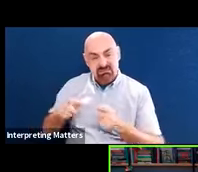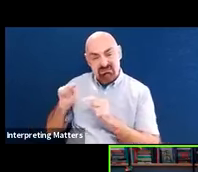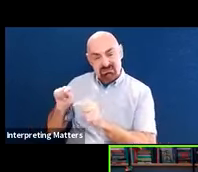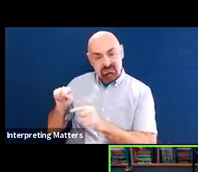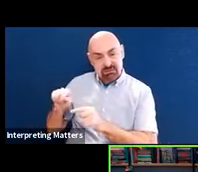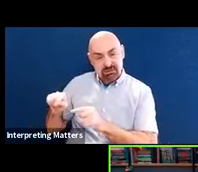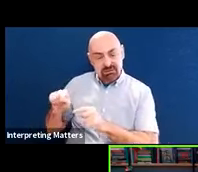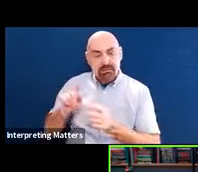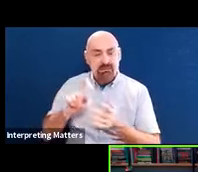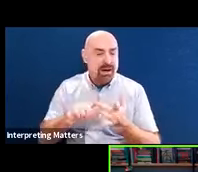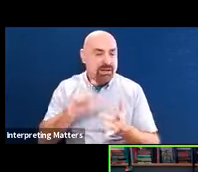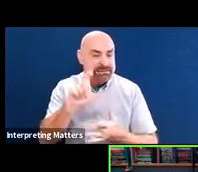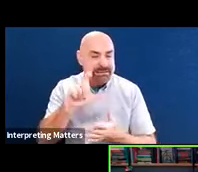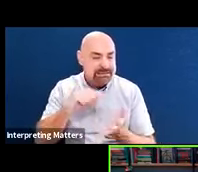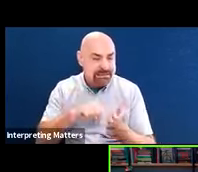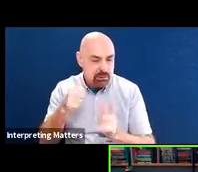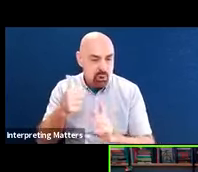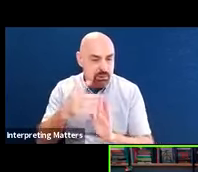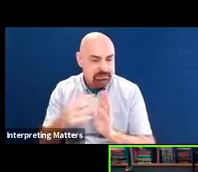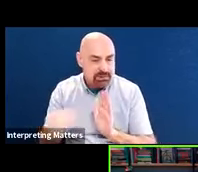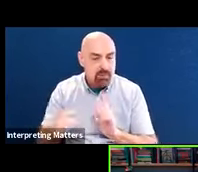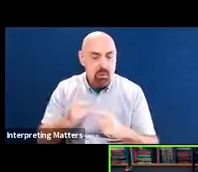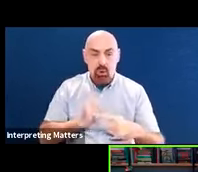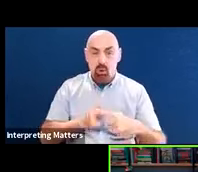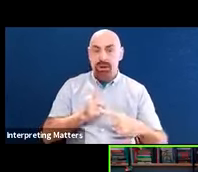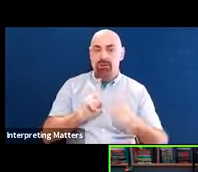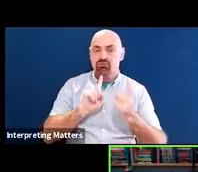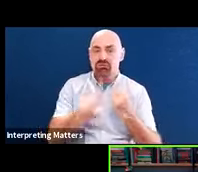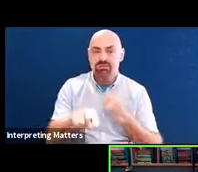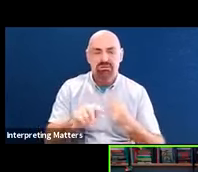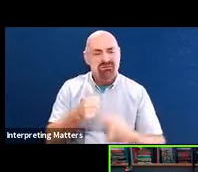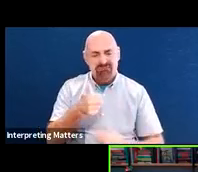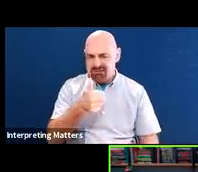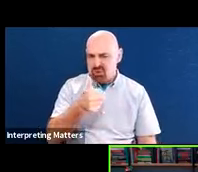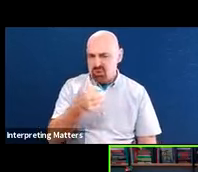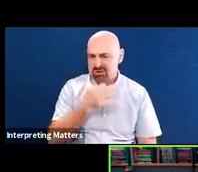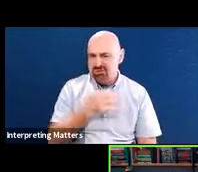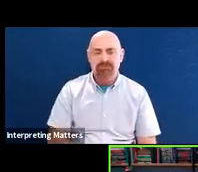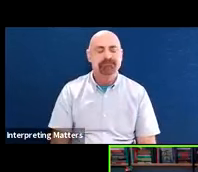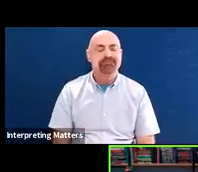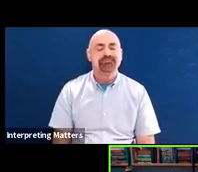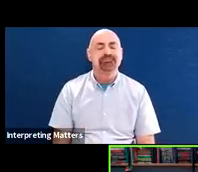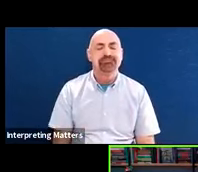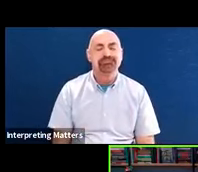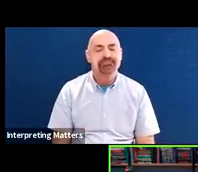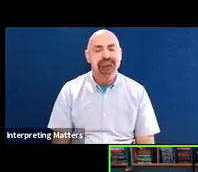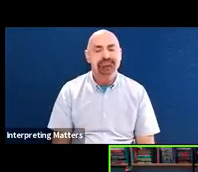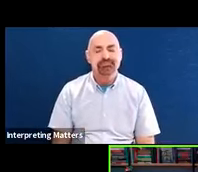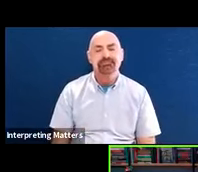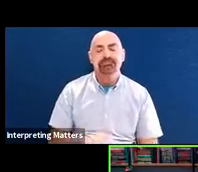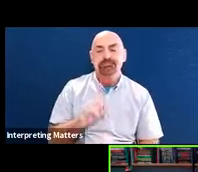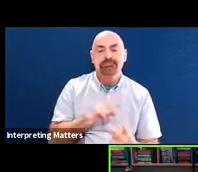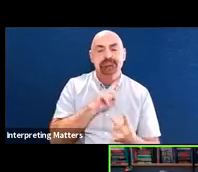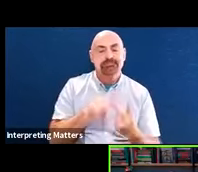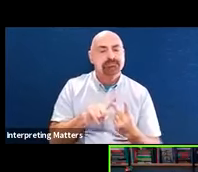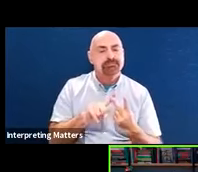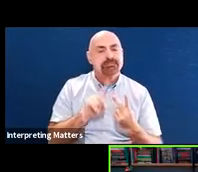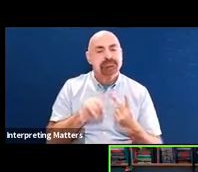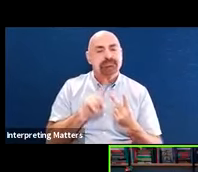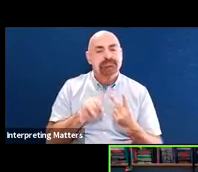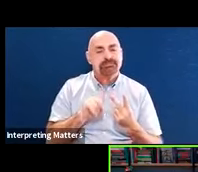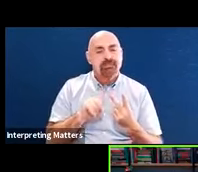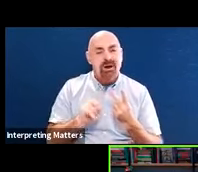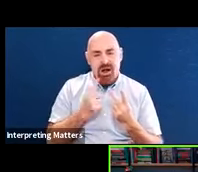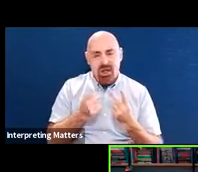for ICT. So, you know, just a quick response to that really excellent question. The question on the data and